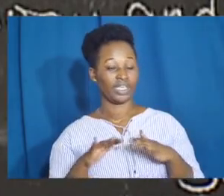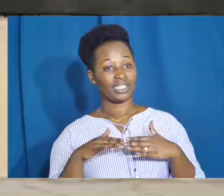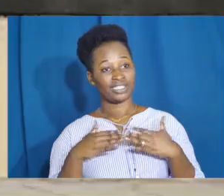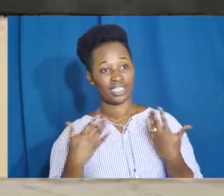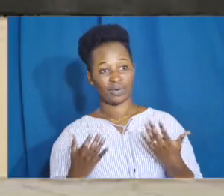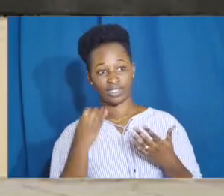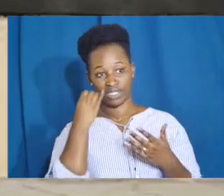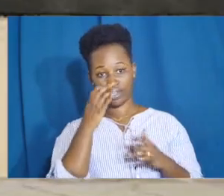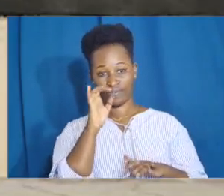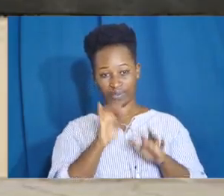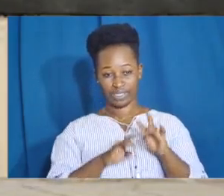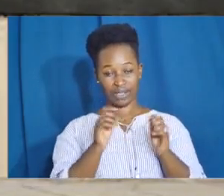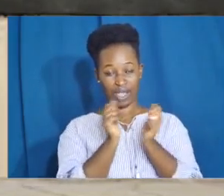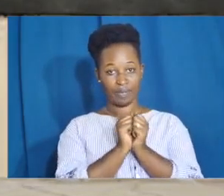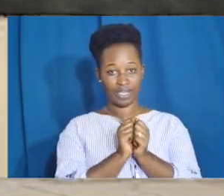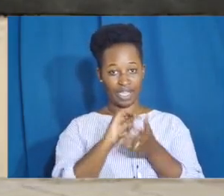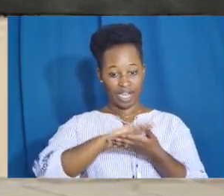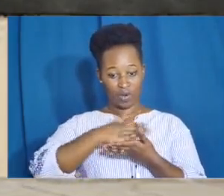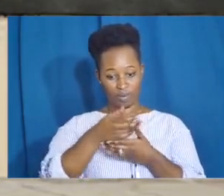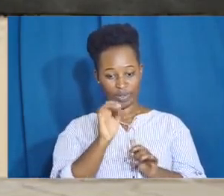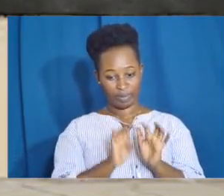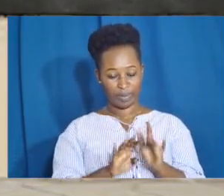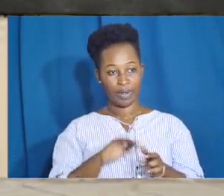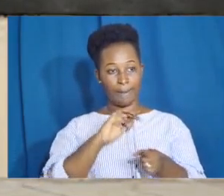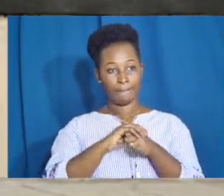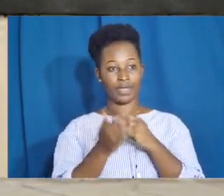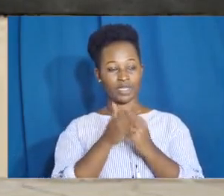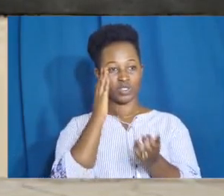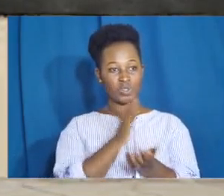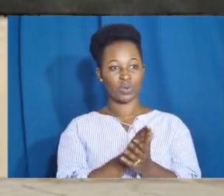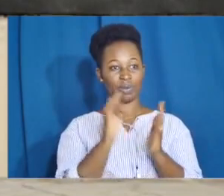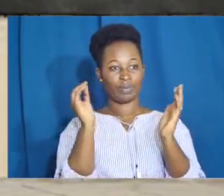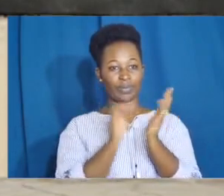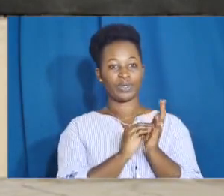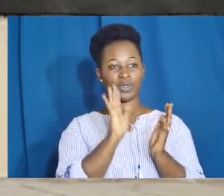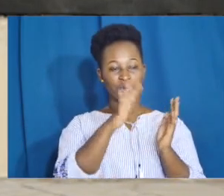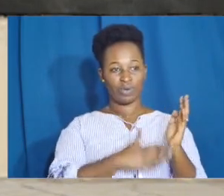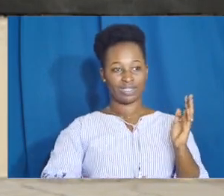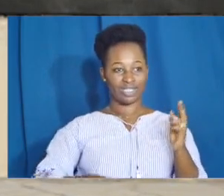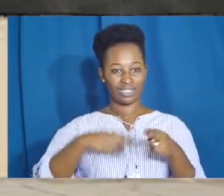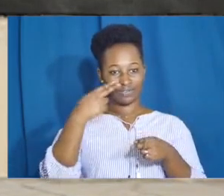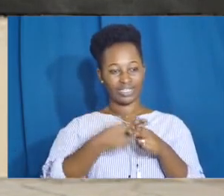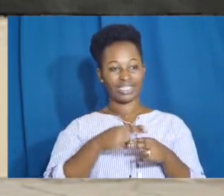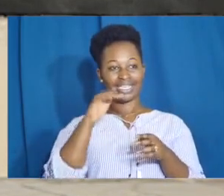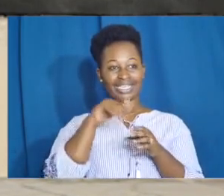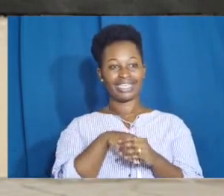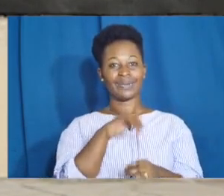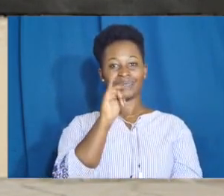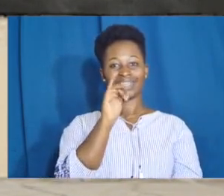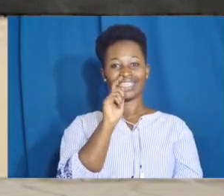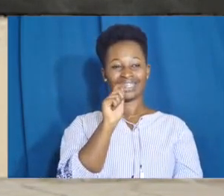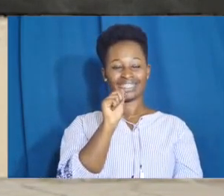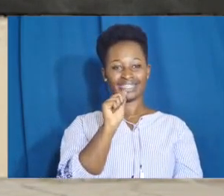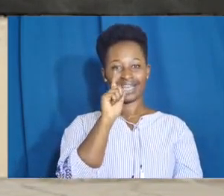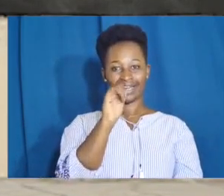Or if you type with your laptop, make sure you put your scientific name in italics. There is no